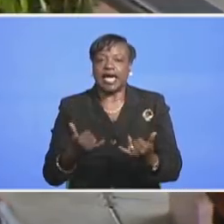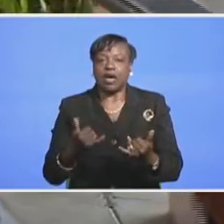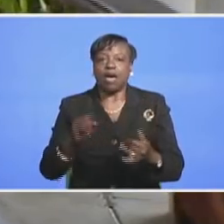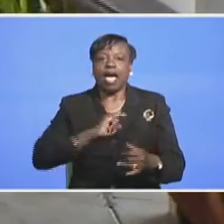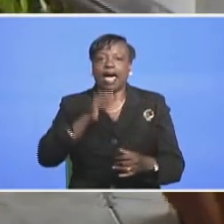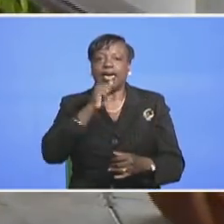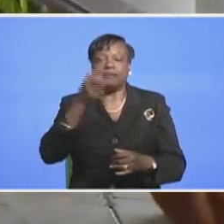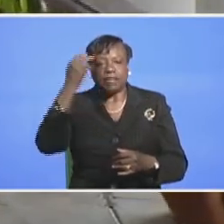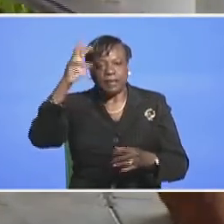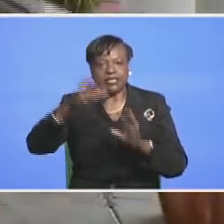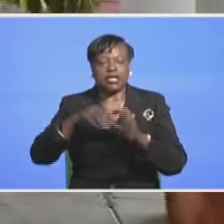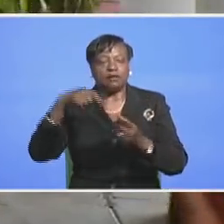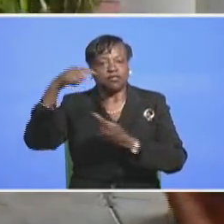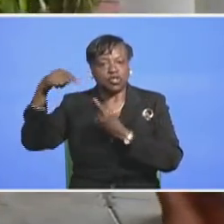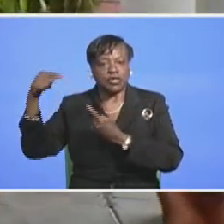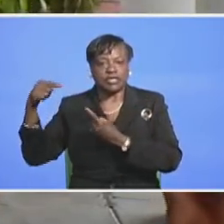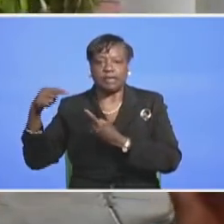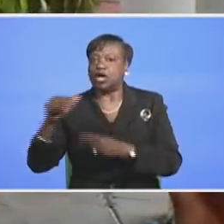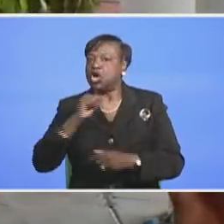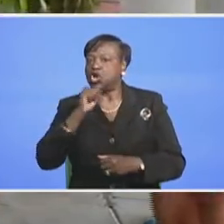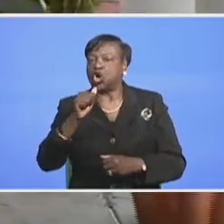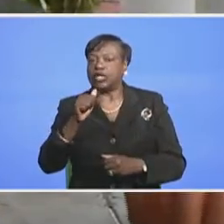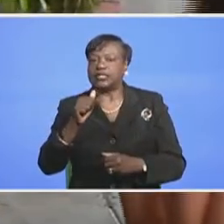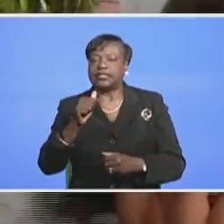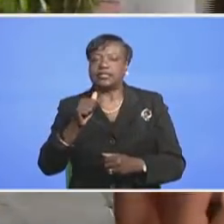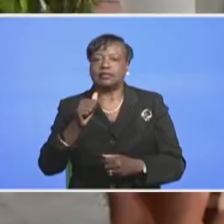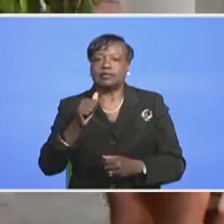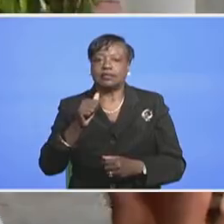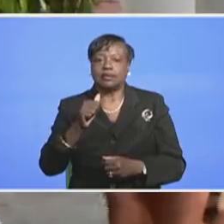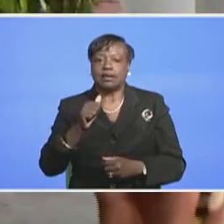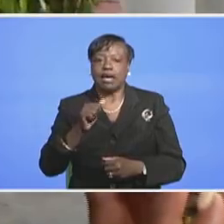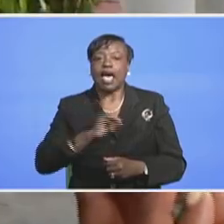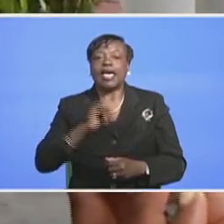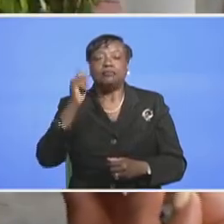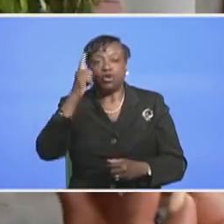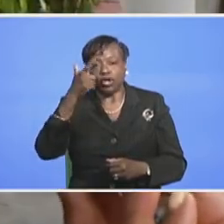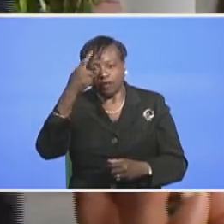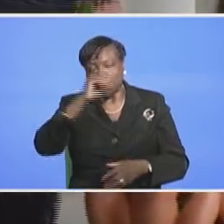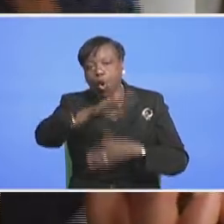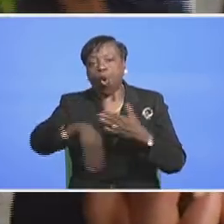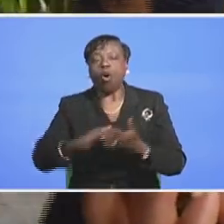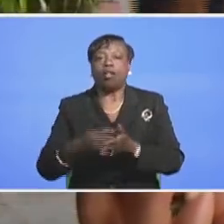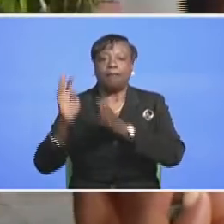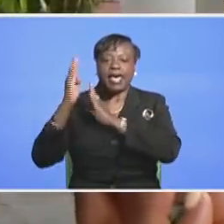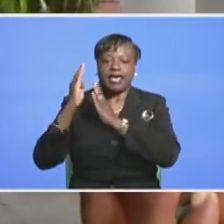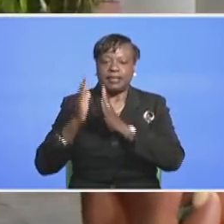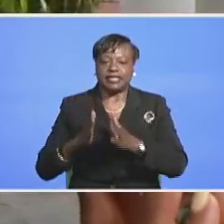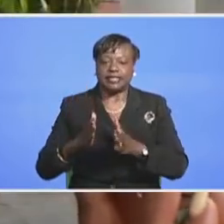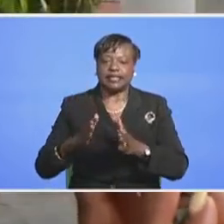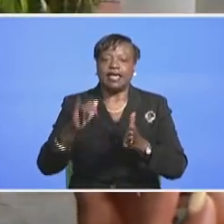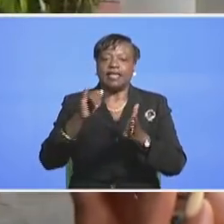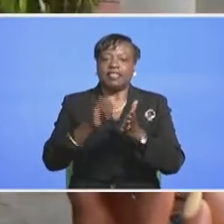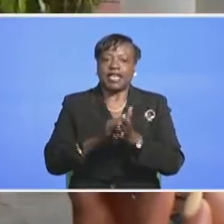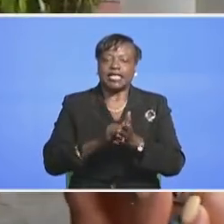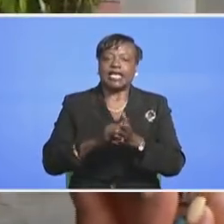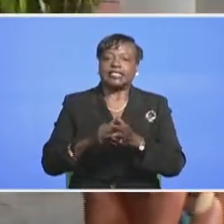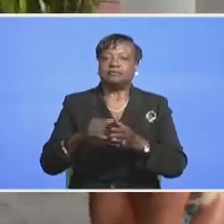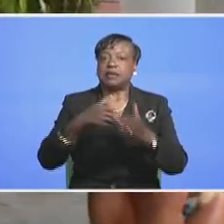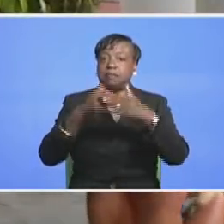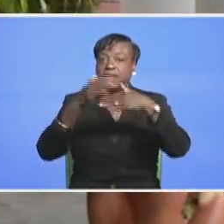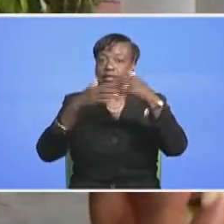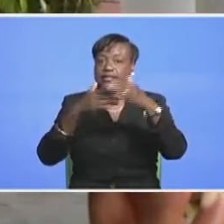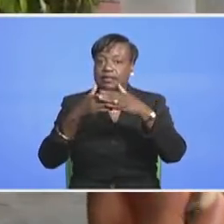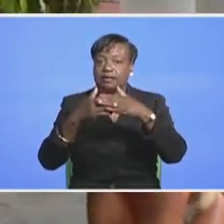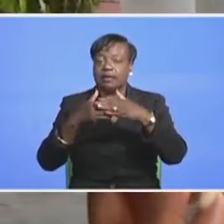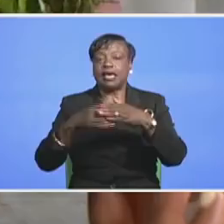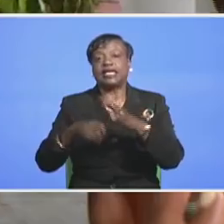not looking after I'm looking out for all Bahamians. That asset has been built, concessions have been given.